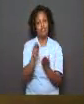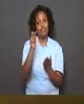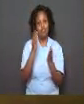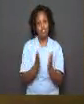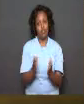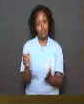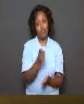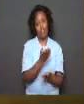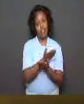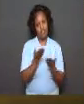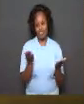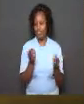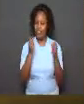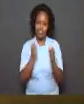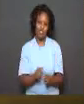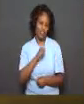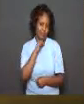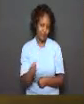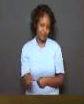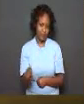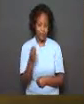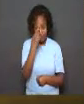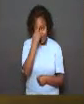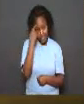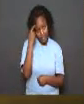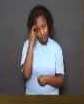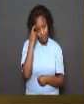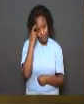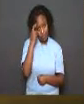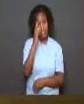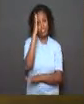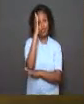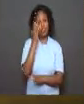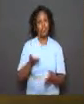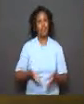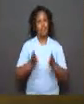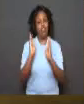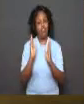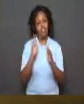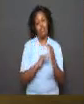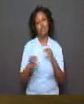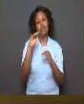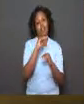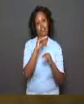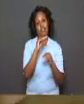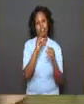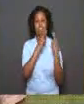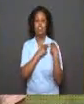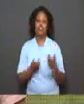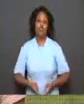practices are impossible because the will of God has supreme authority.